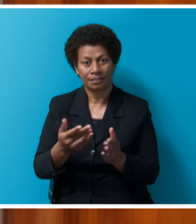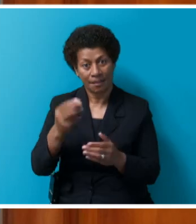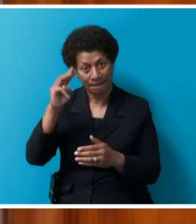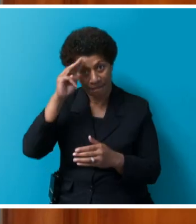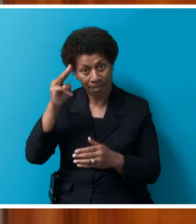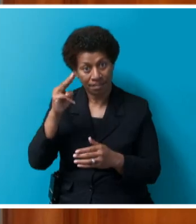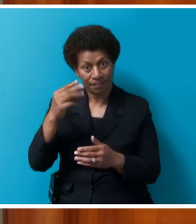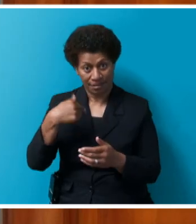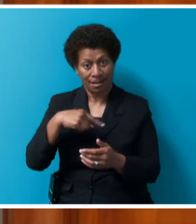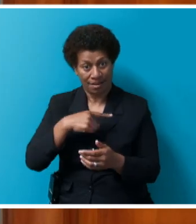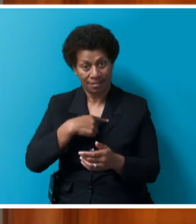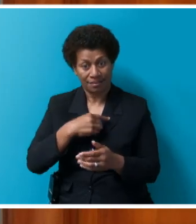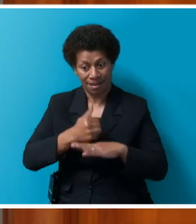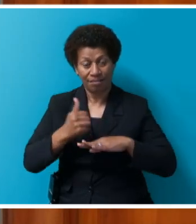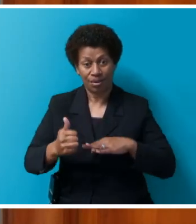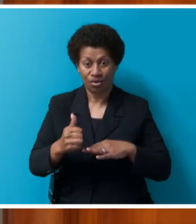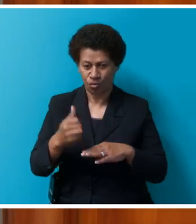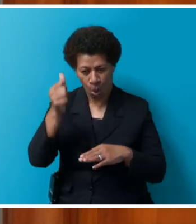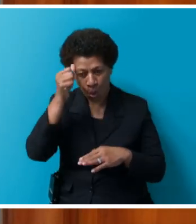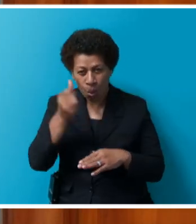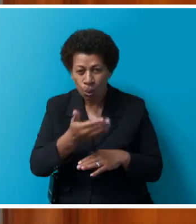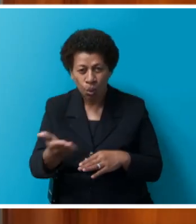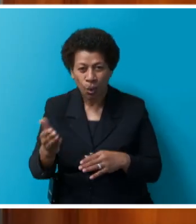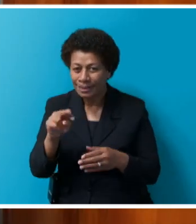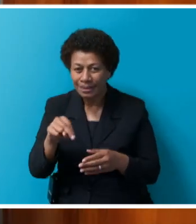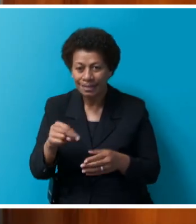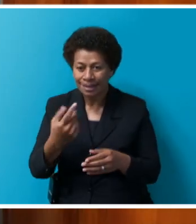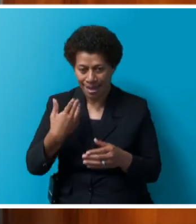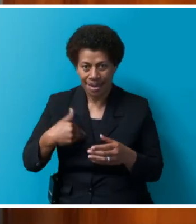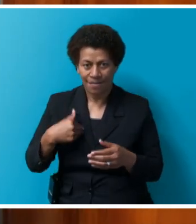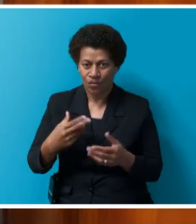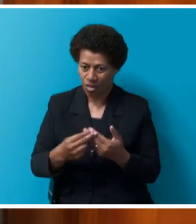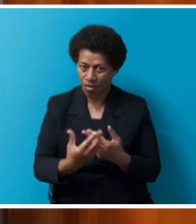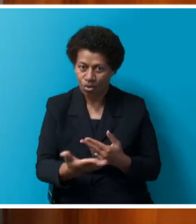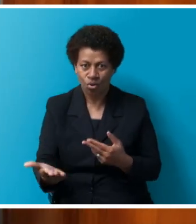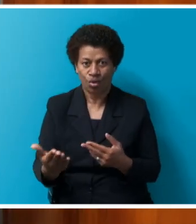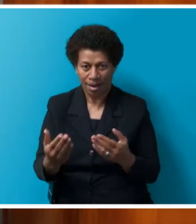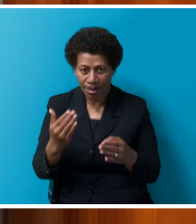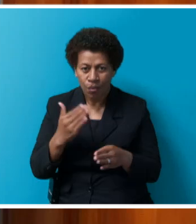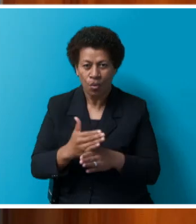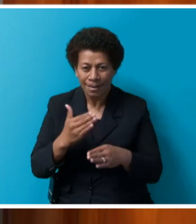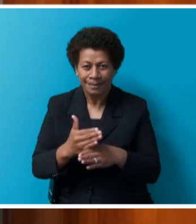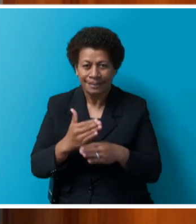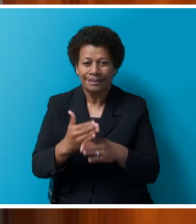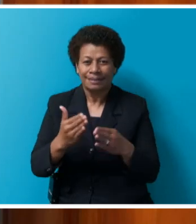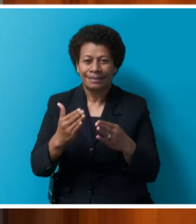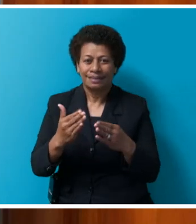knows your needs because we have lived among you and fought alongside you and